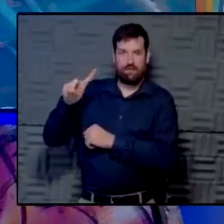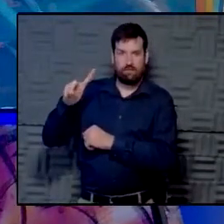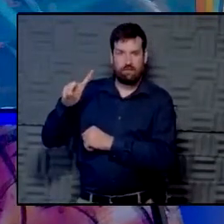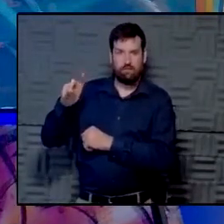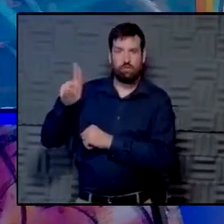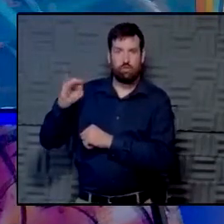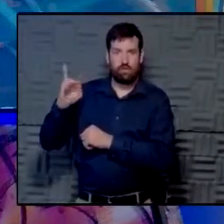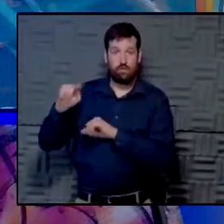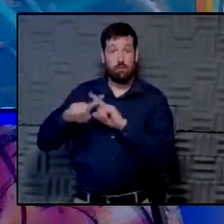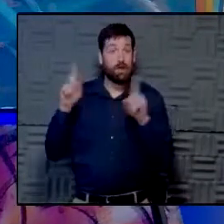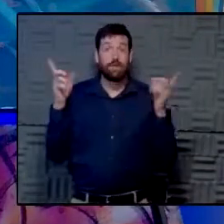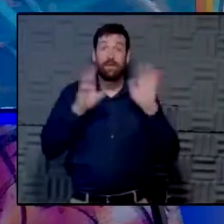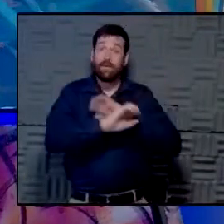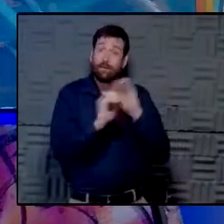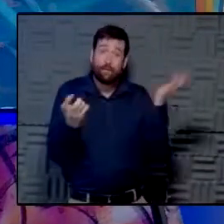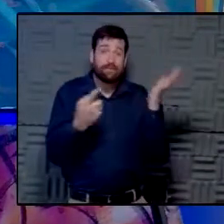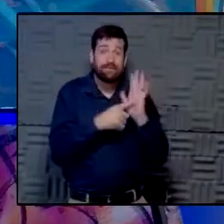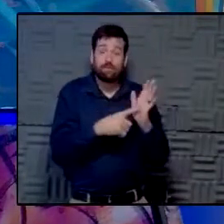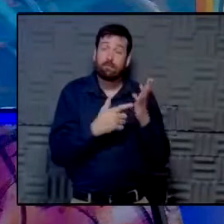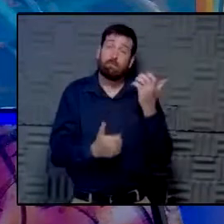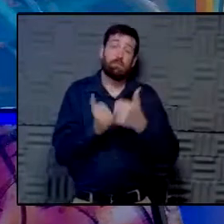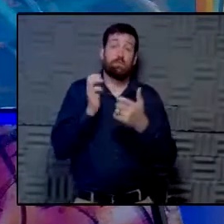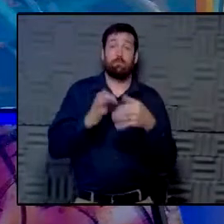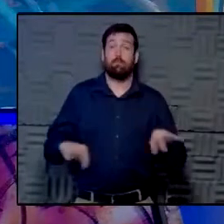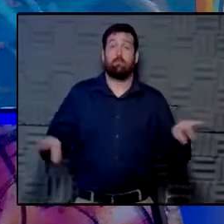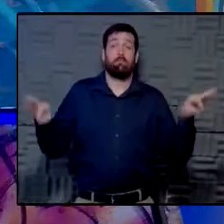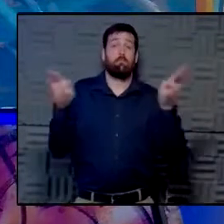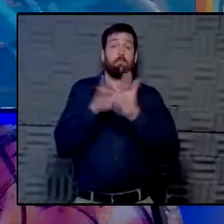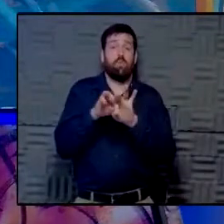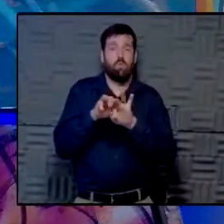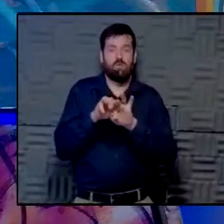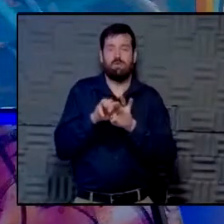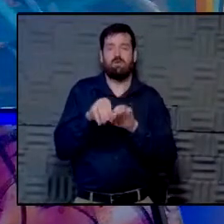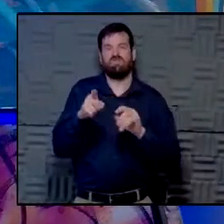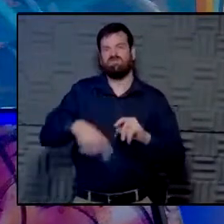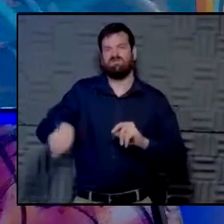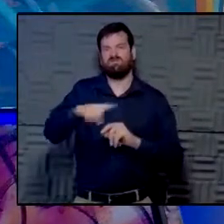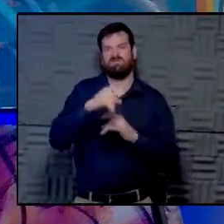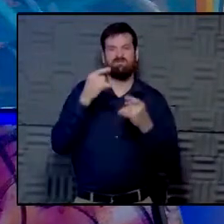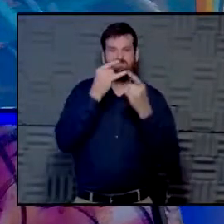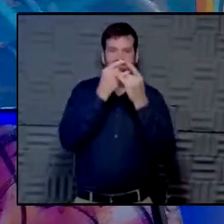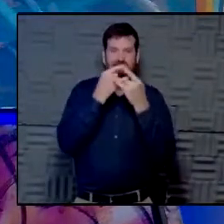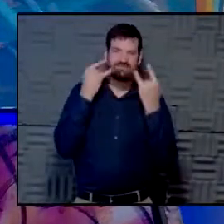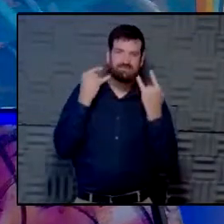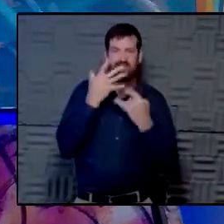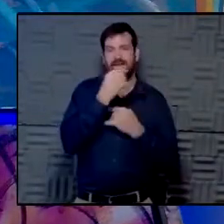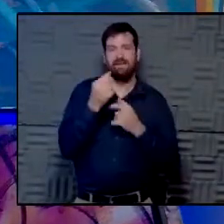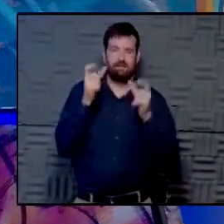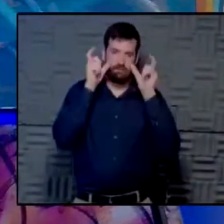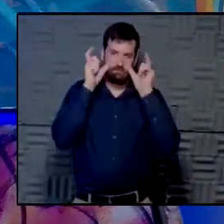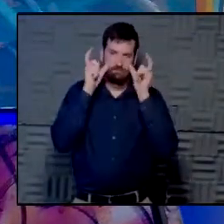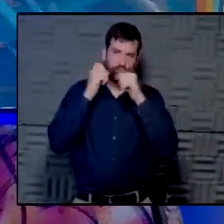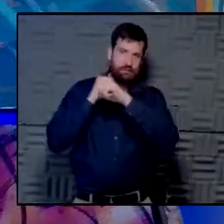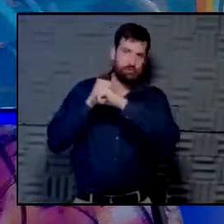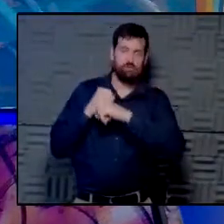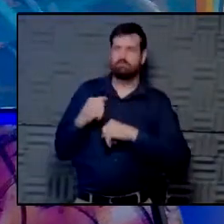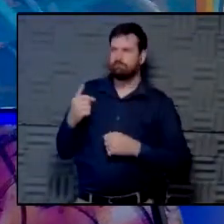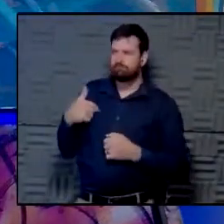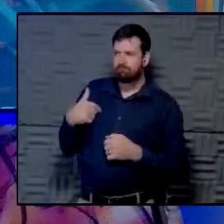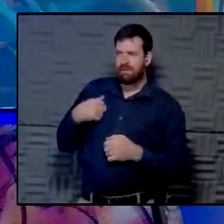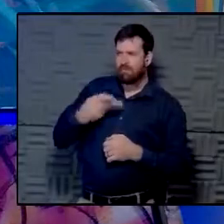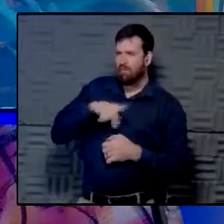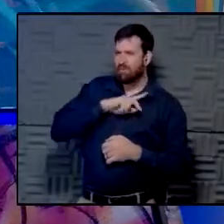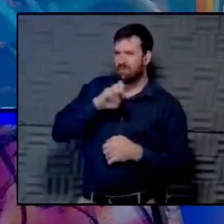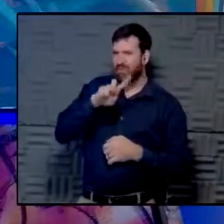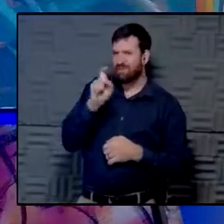you're asymptomatic, the important thing is in the context of everybody wearing eye protection and a mask. And so now I have personal